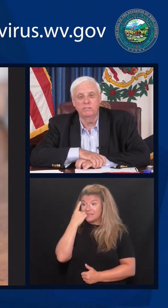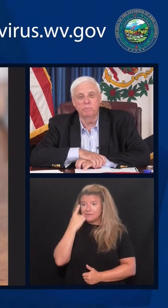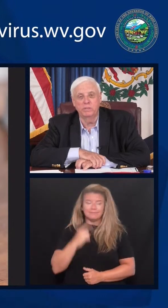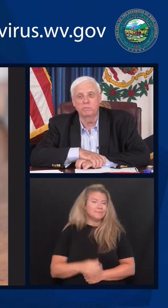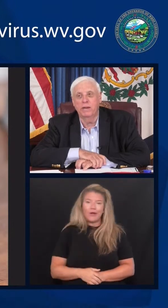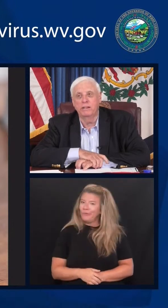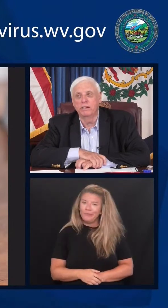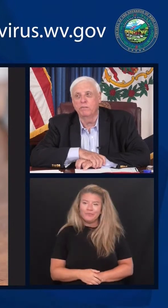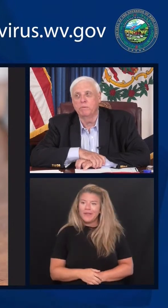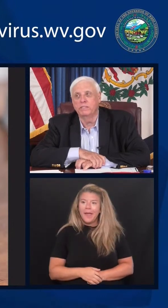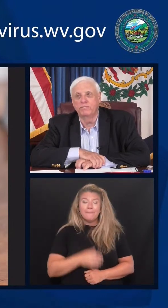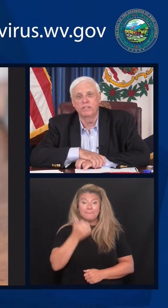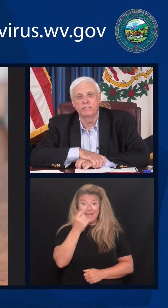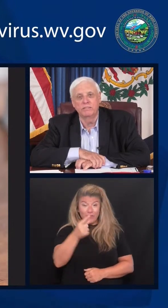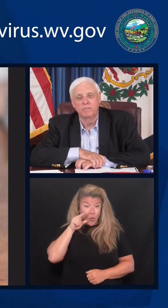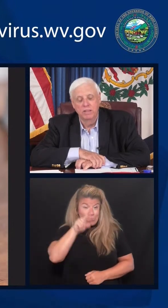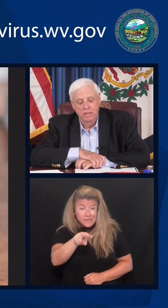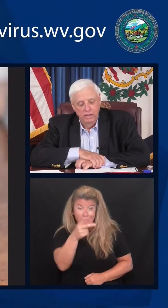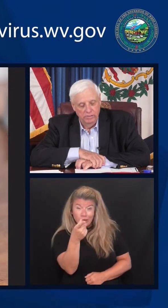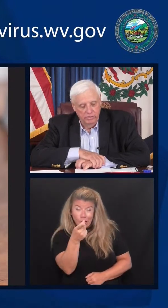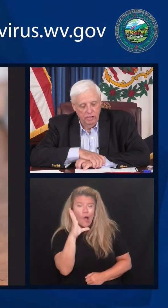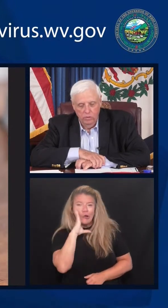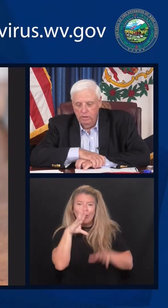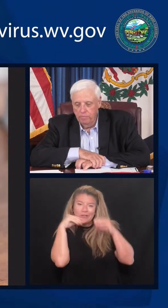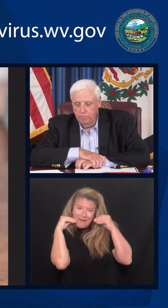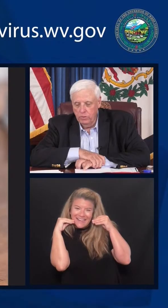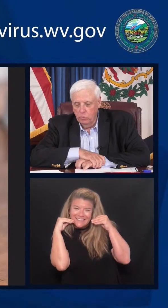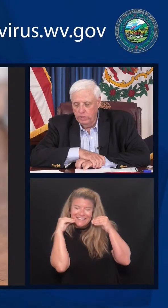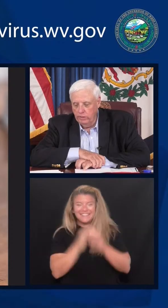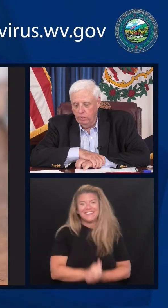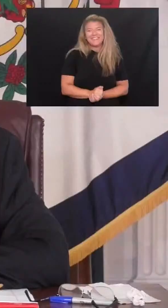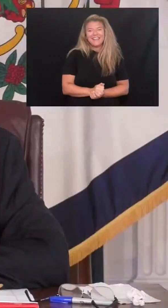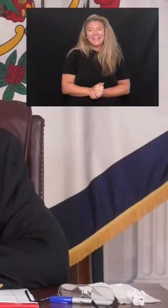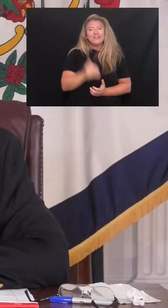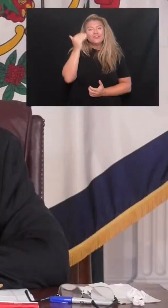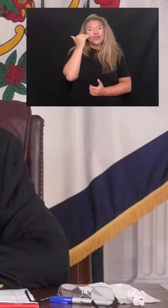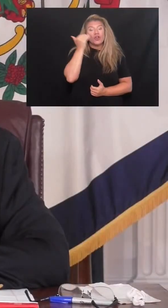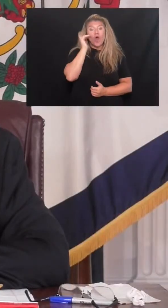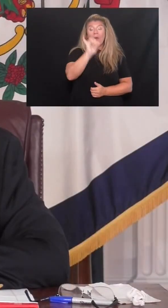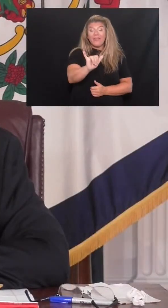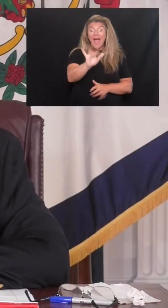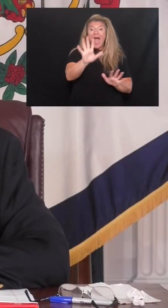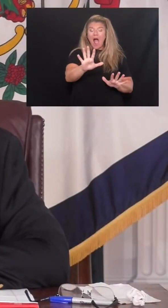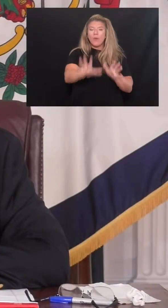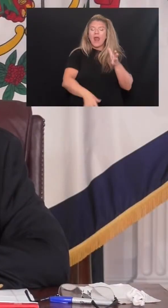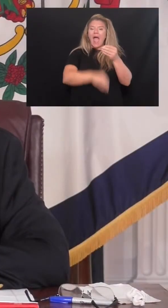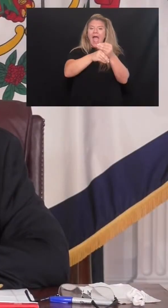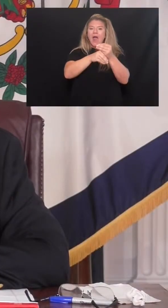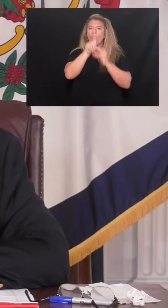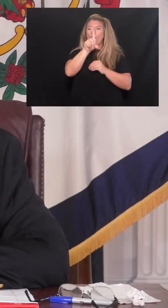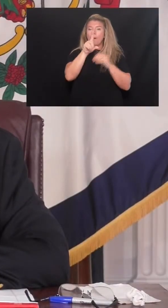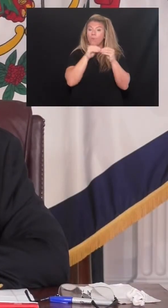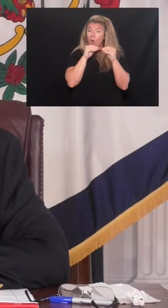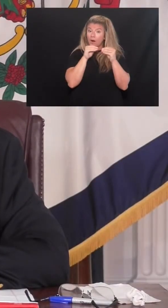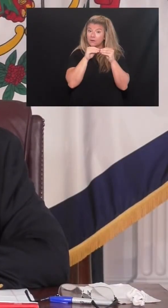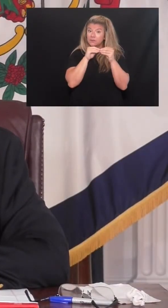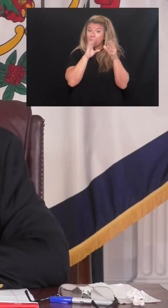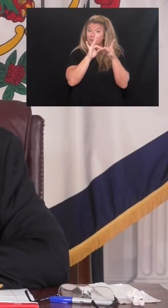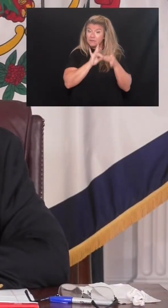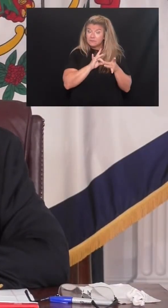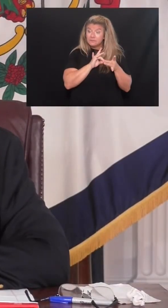always seems to put a smile on everybody's face. And so with all that, let me just say this one more time,